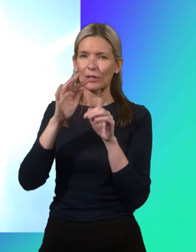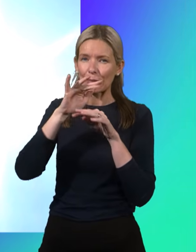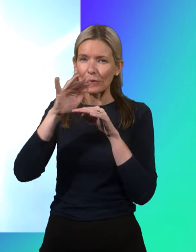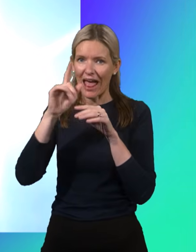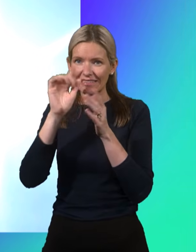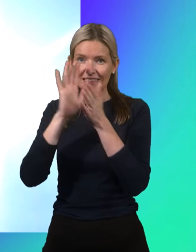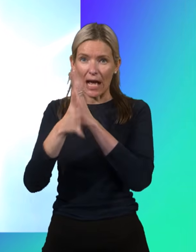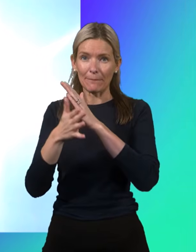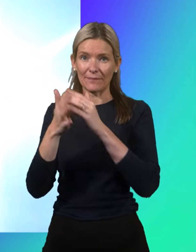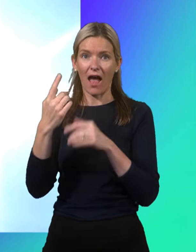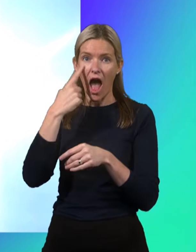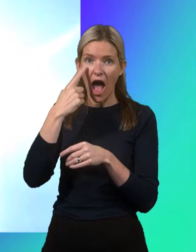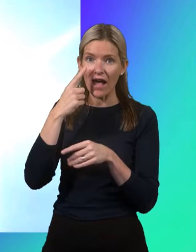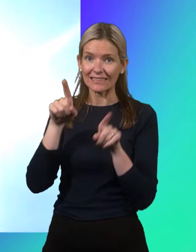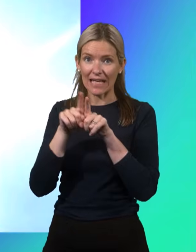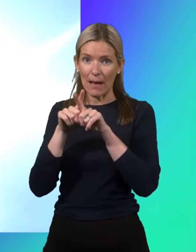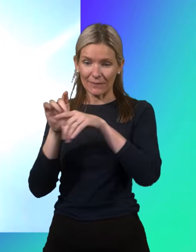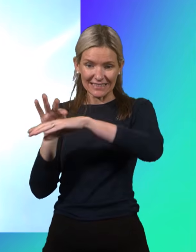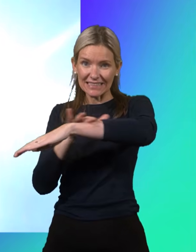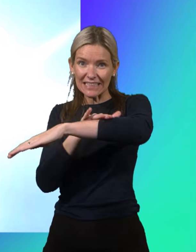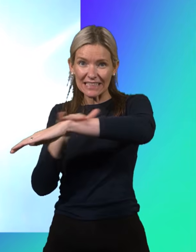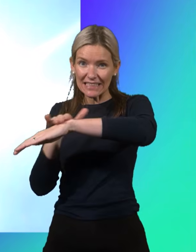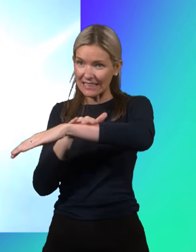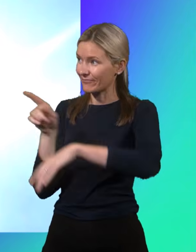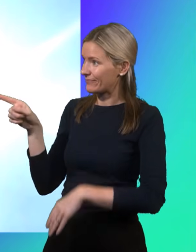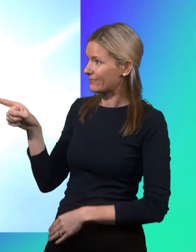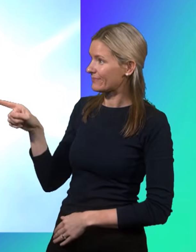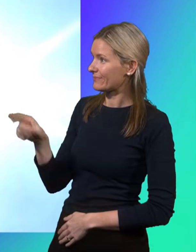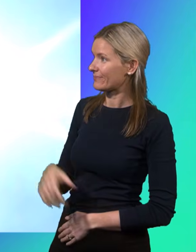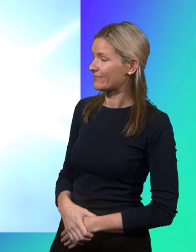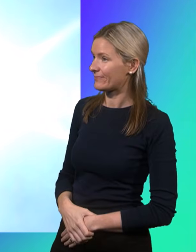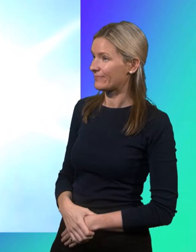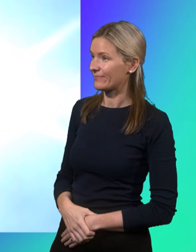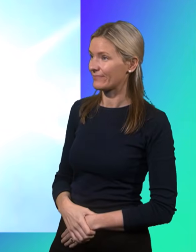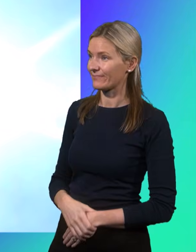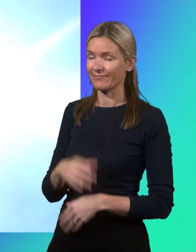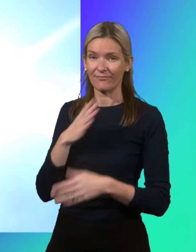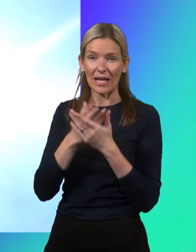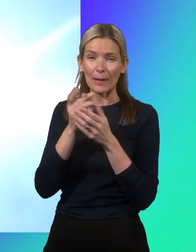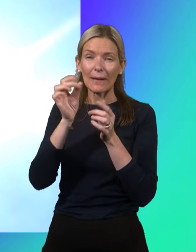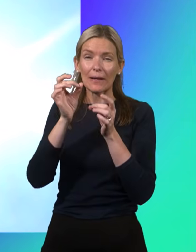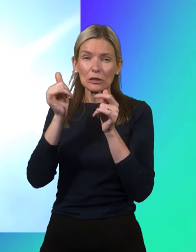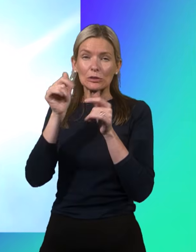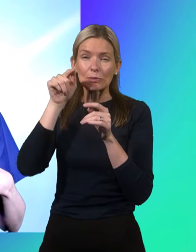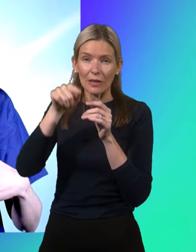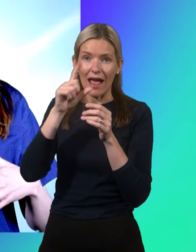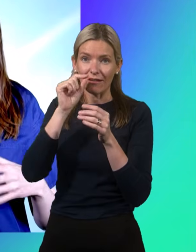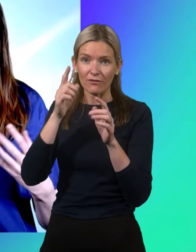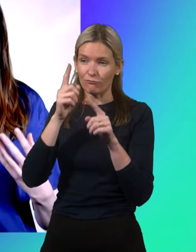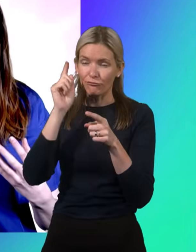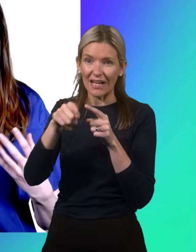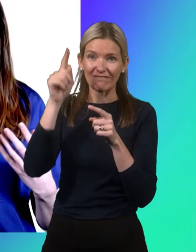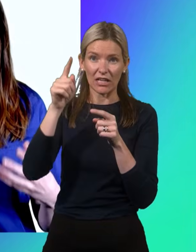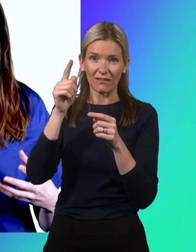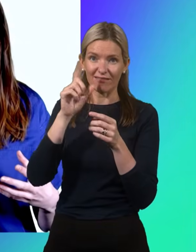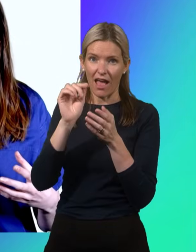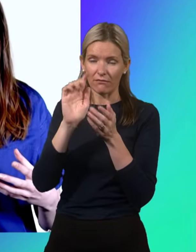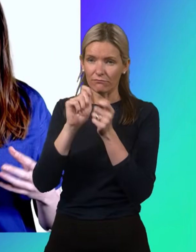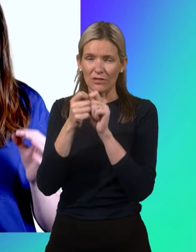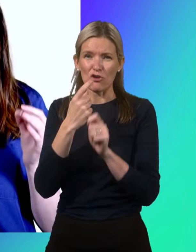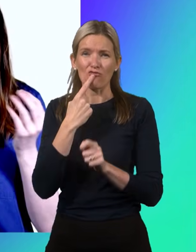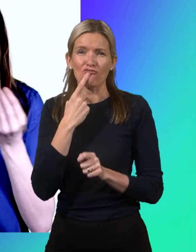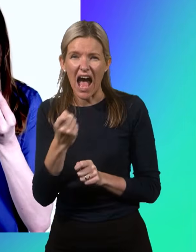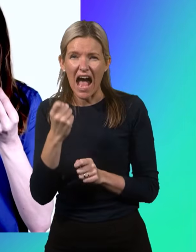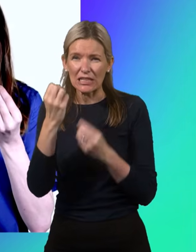wave that can damage our eyes in the same way it can damage our skin. Even a short burst of UV light can cause your eyes to turn red and